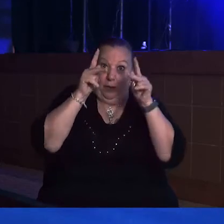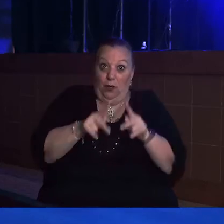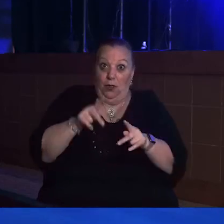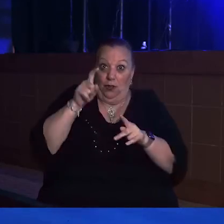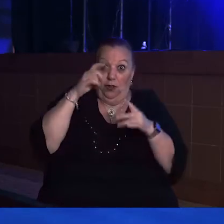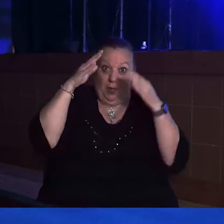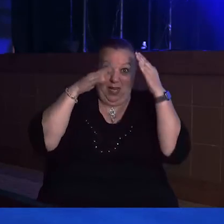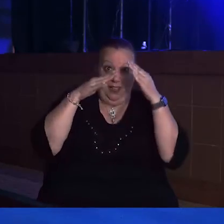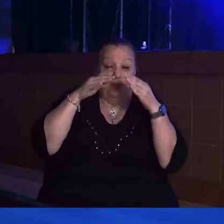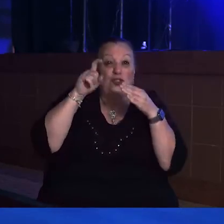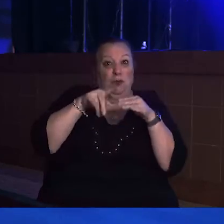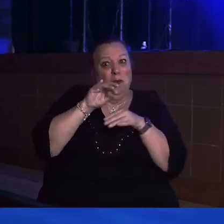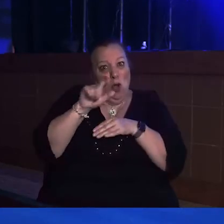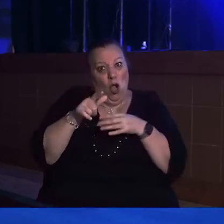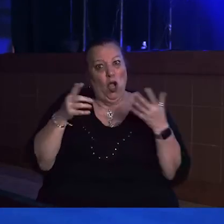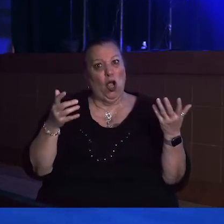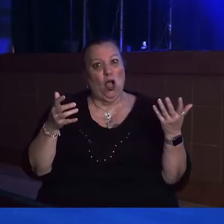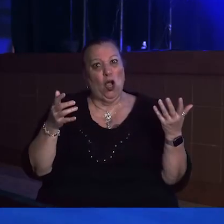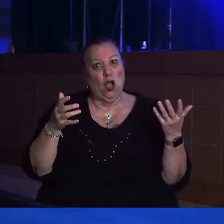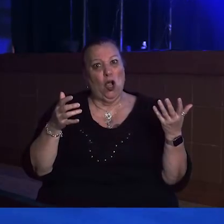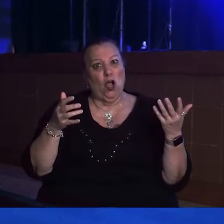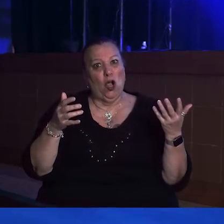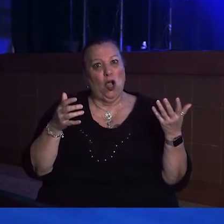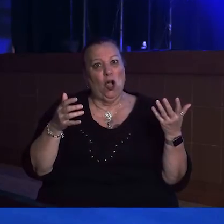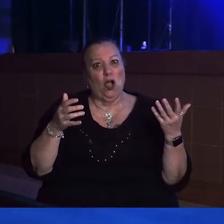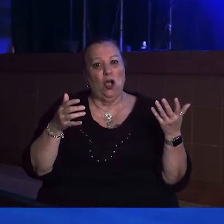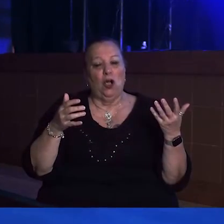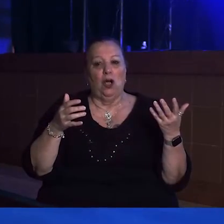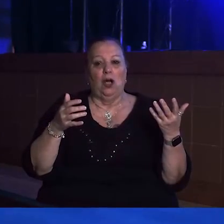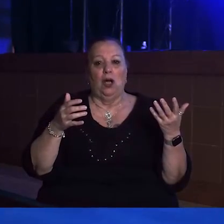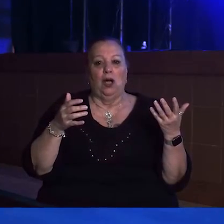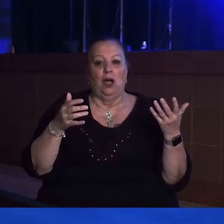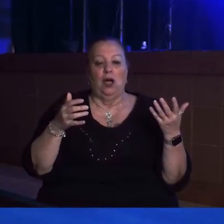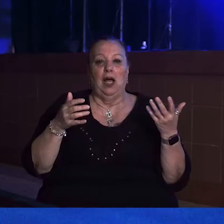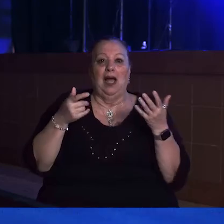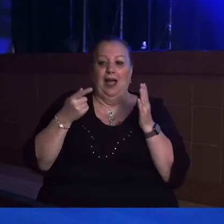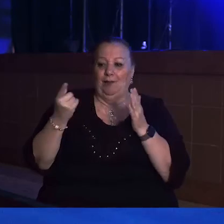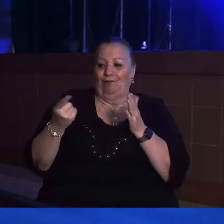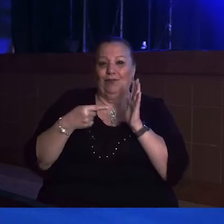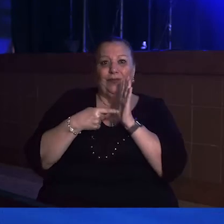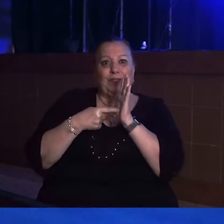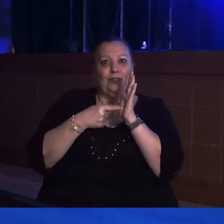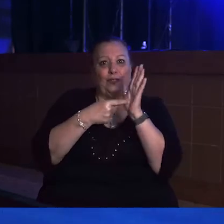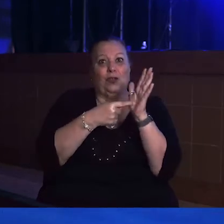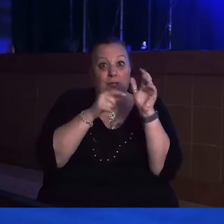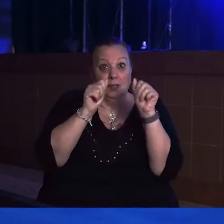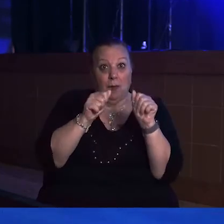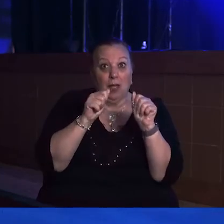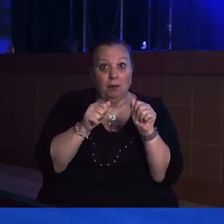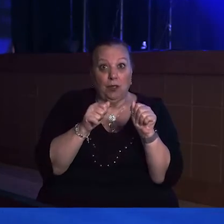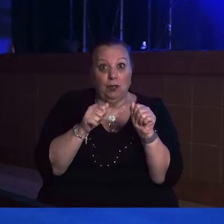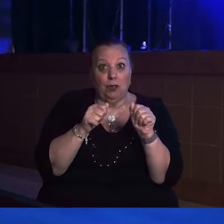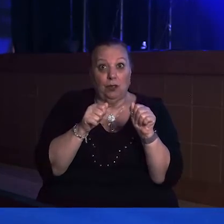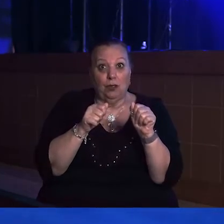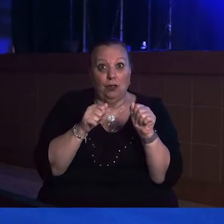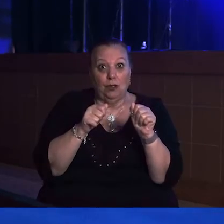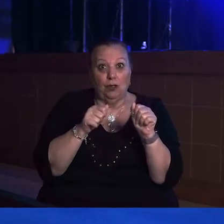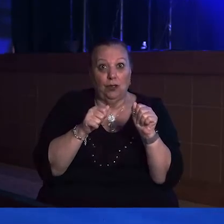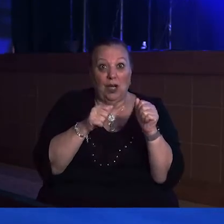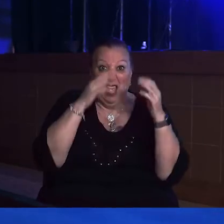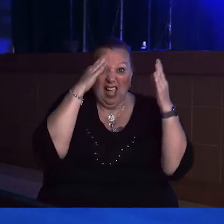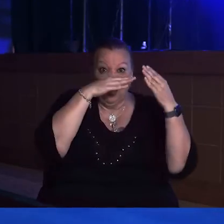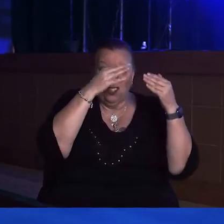him. And he demonstrated it's possible to chase those anxious thoughts